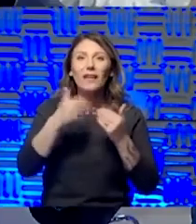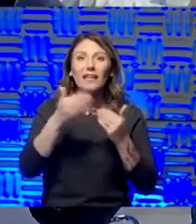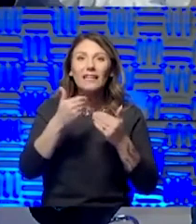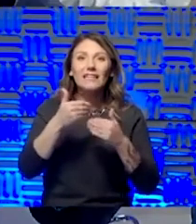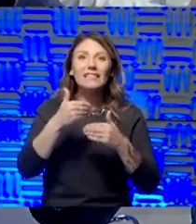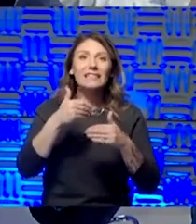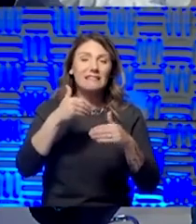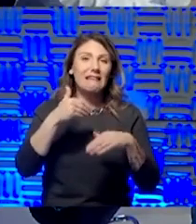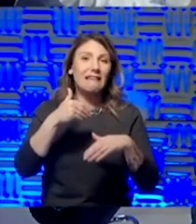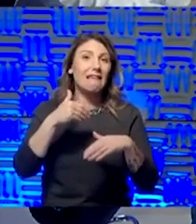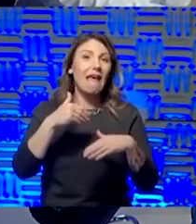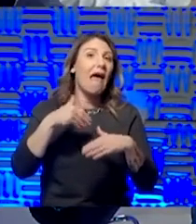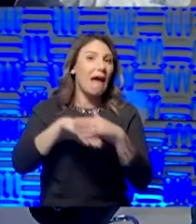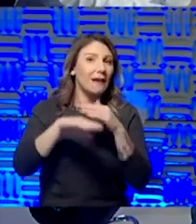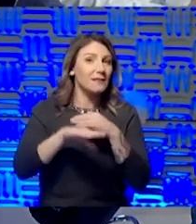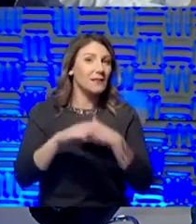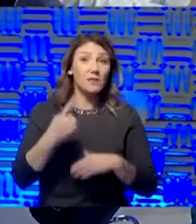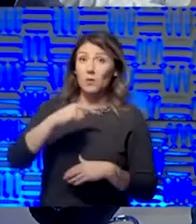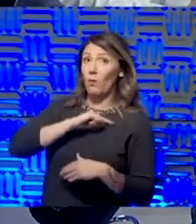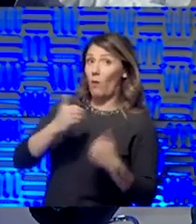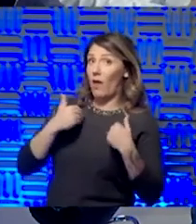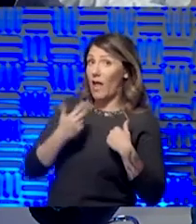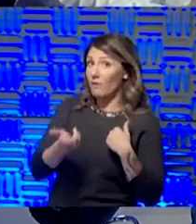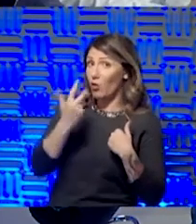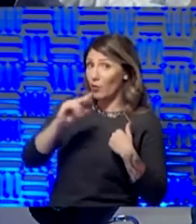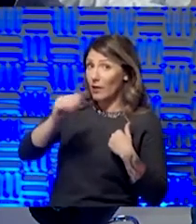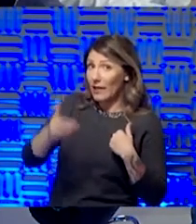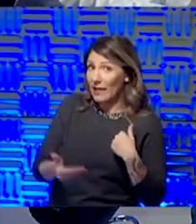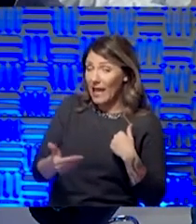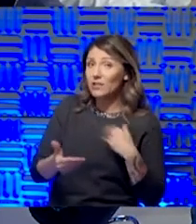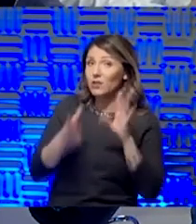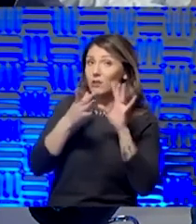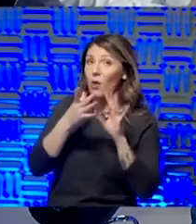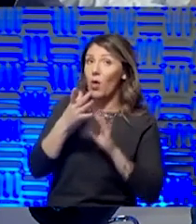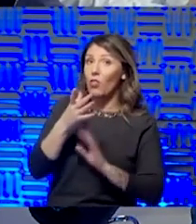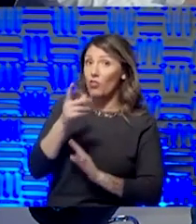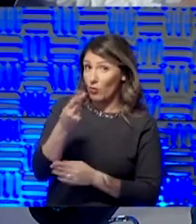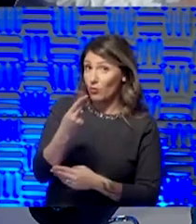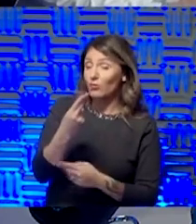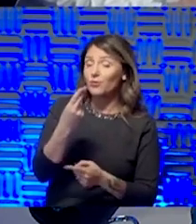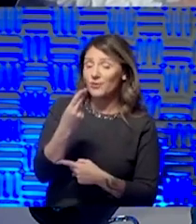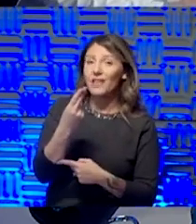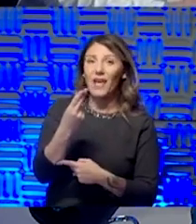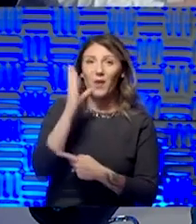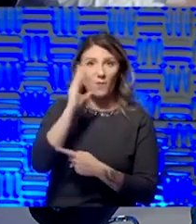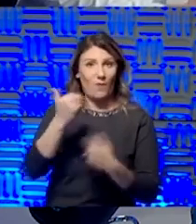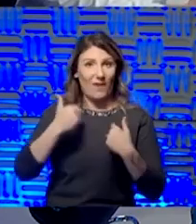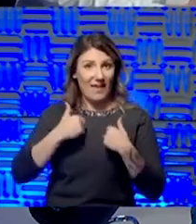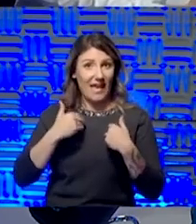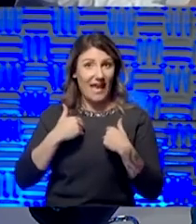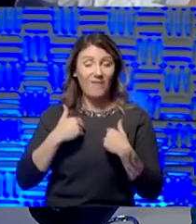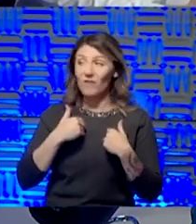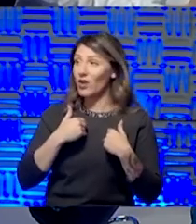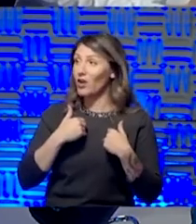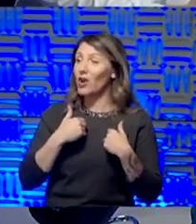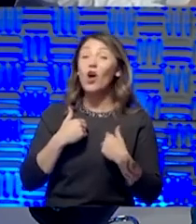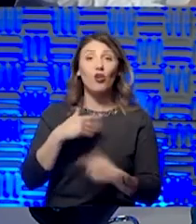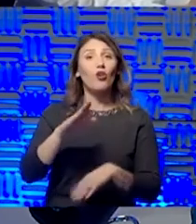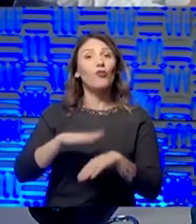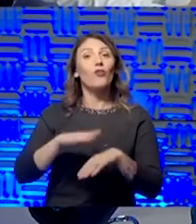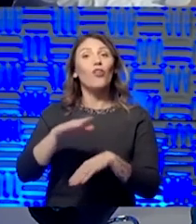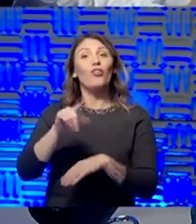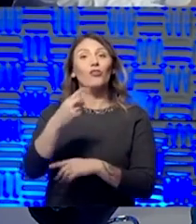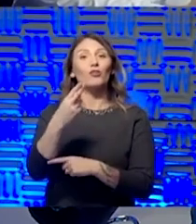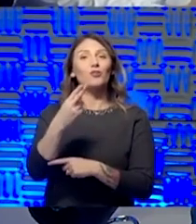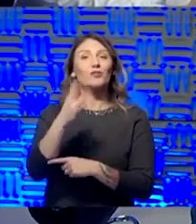going to have three guests on Thursday on testing. Okay, that's a good point. We do have a couple of folks, three folks, I guess, on Thursday